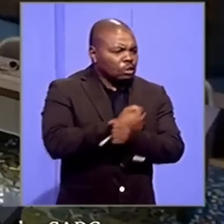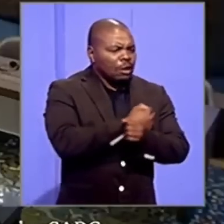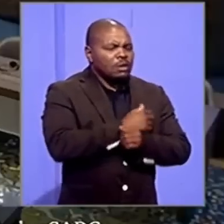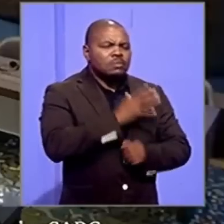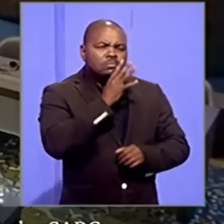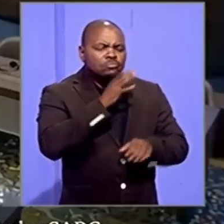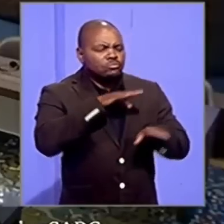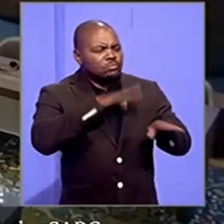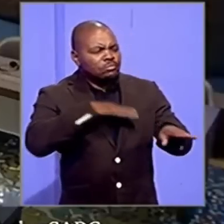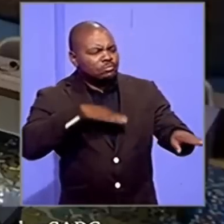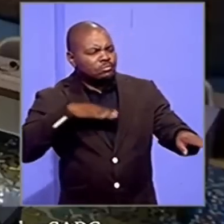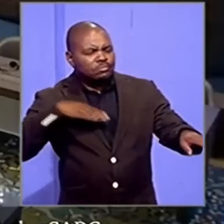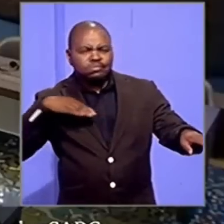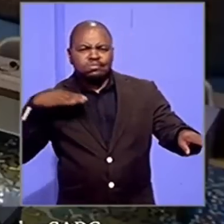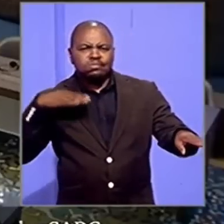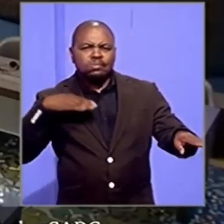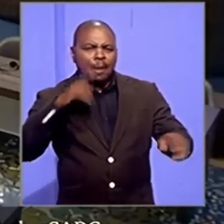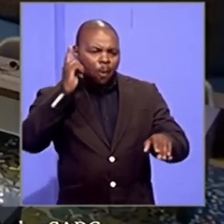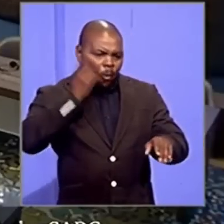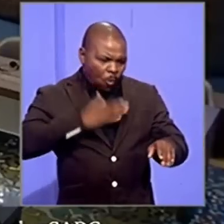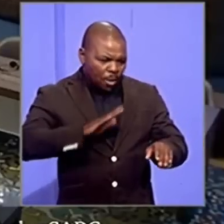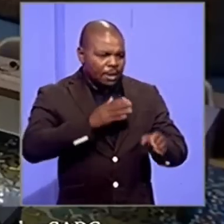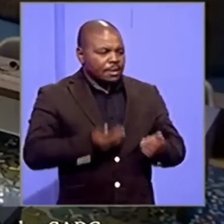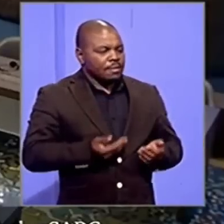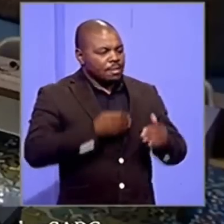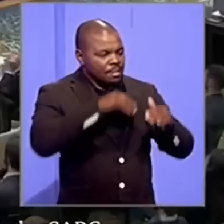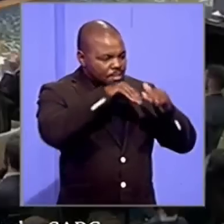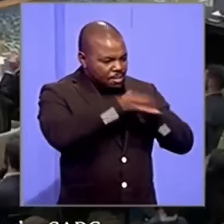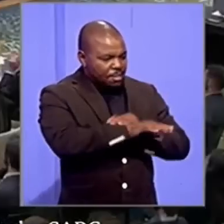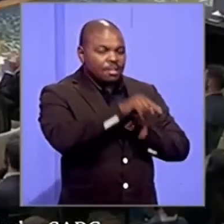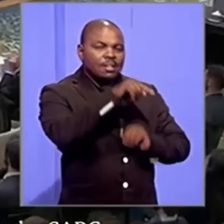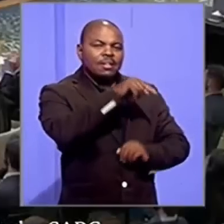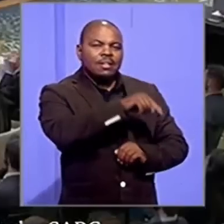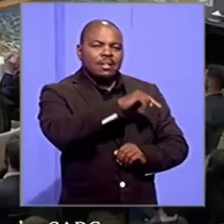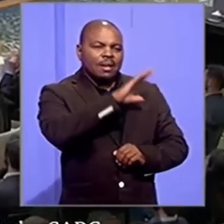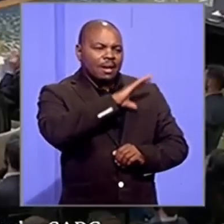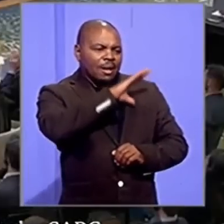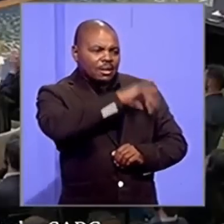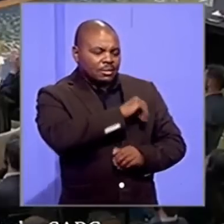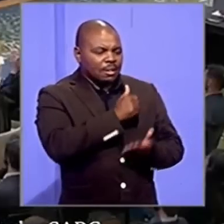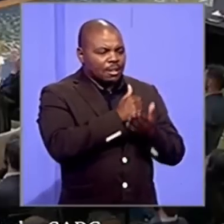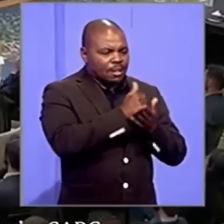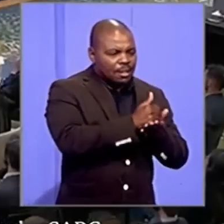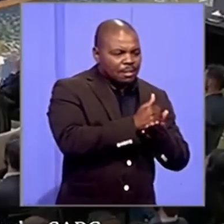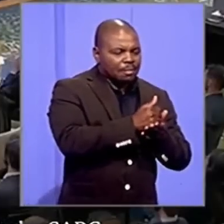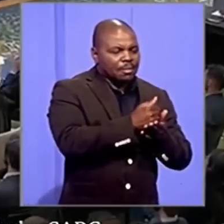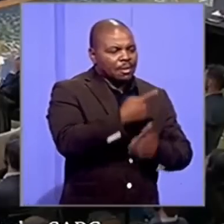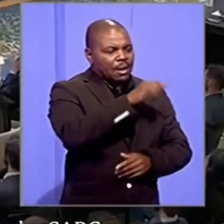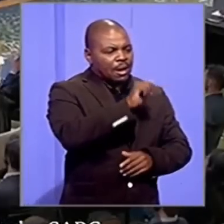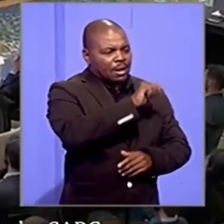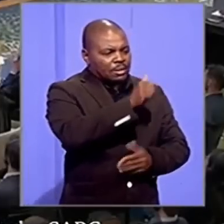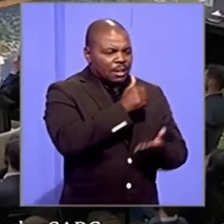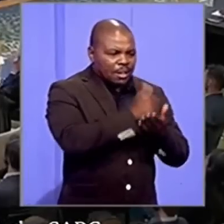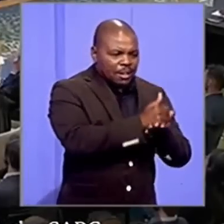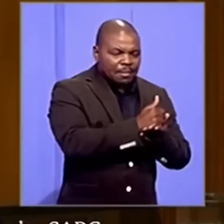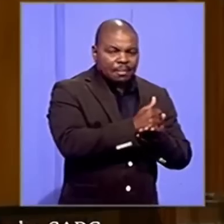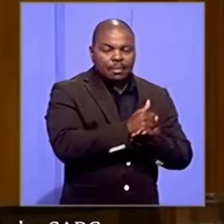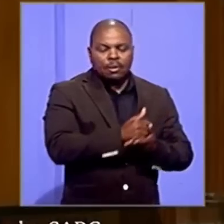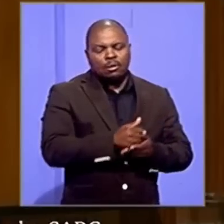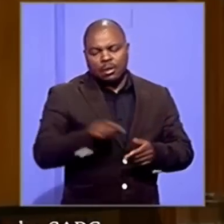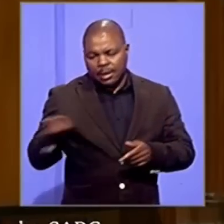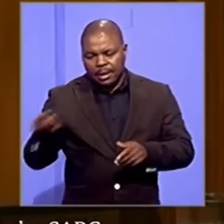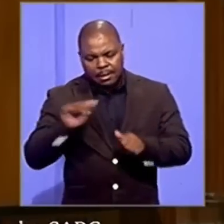ngata-ngata makoloi ao a batlang ho fa batho ba mathateng Gaza thuso, ba di